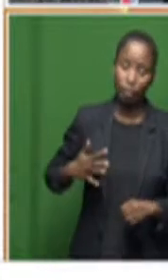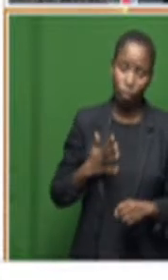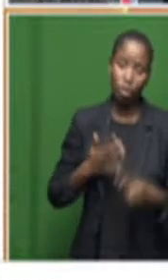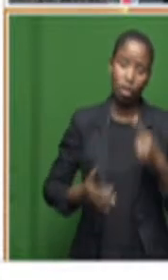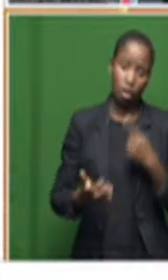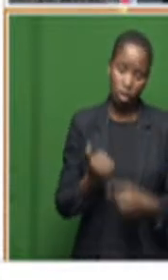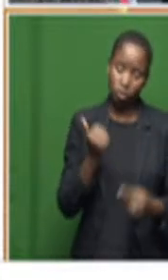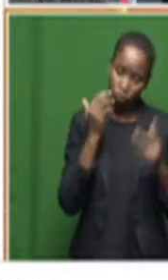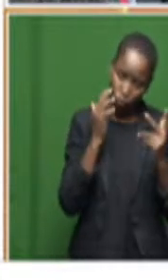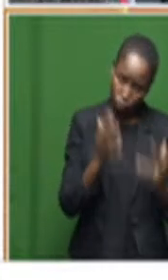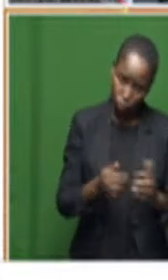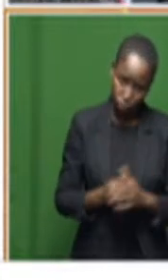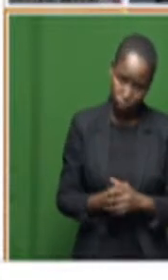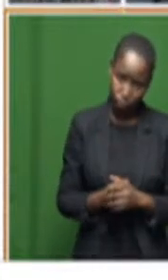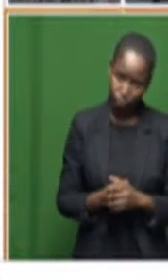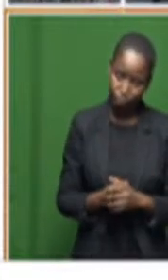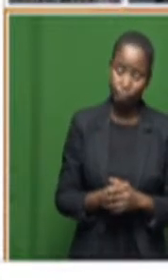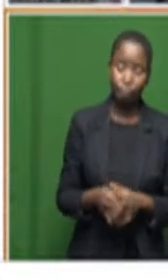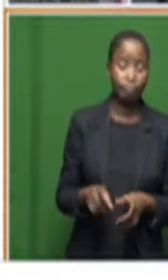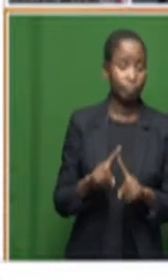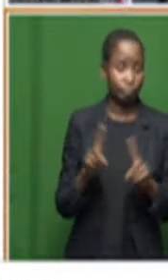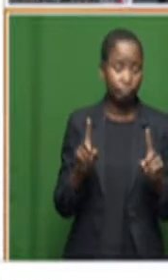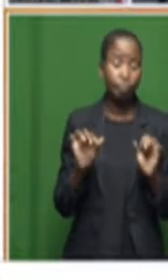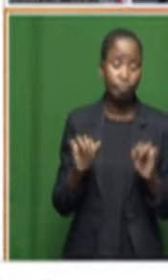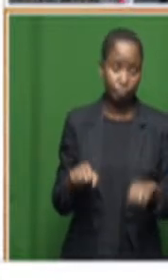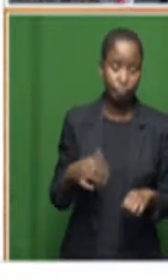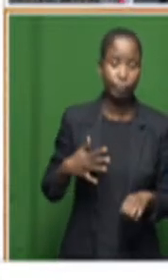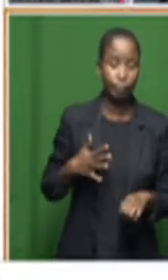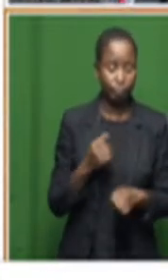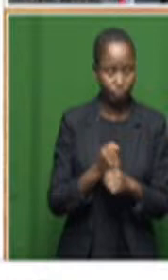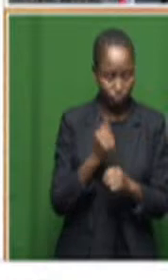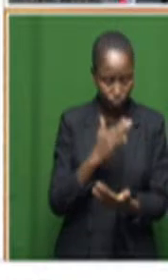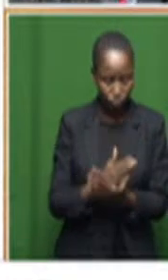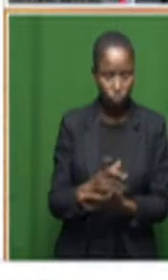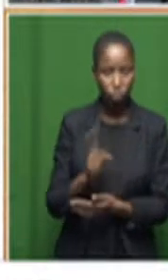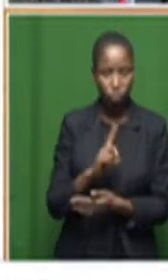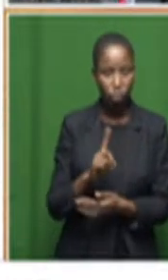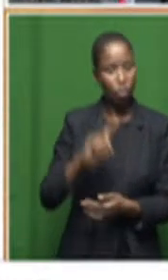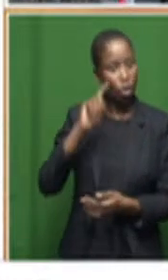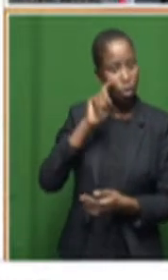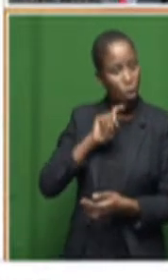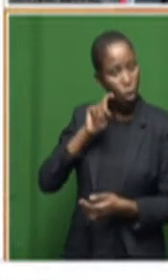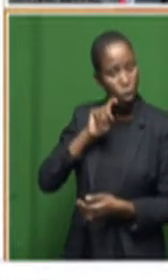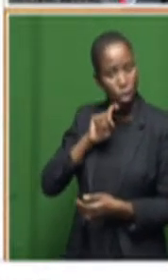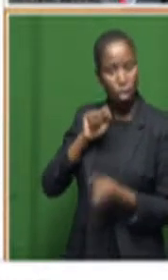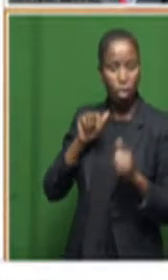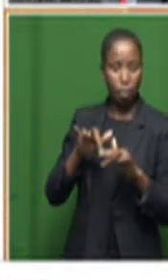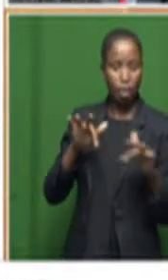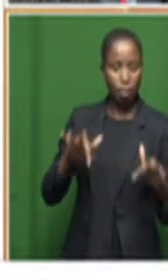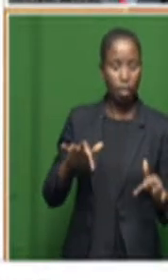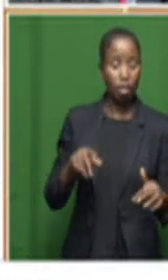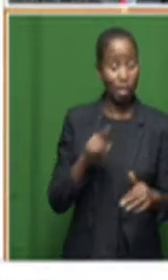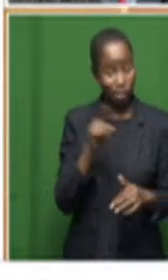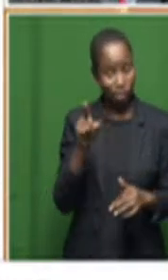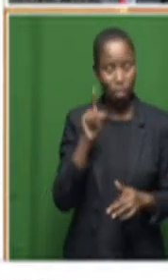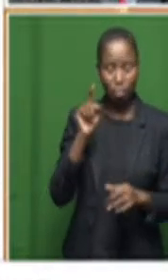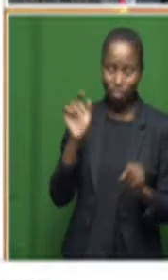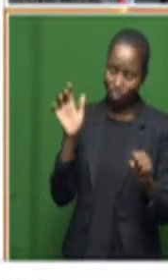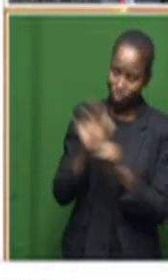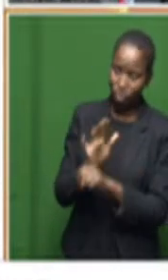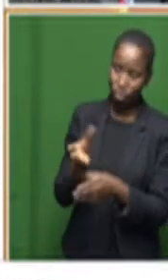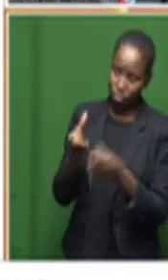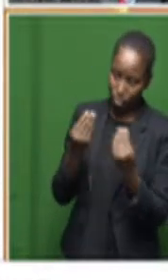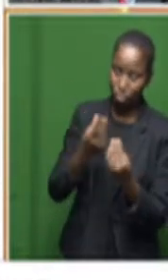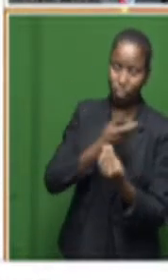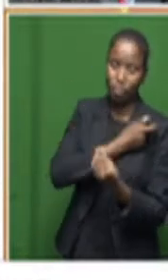level of protection. But we are interested in making sure that the older population is fully vaccinated within